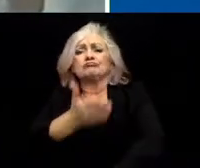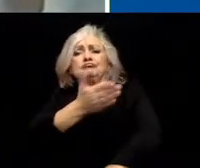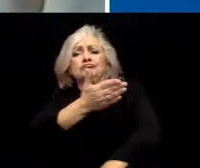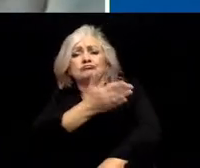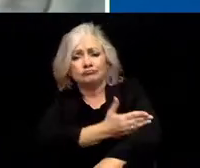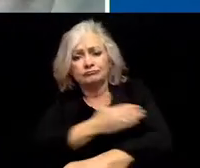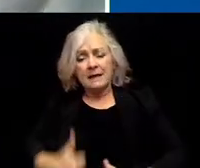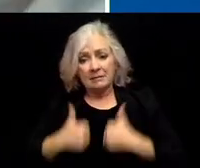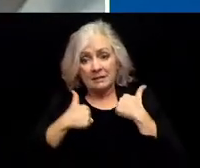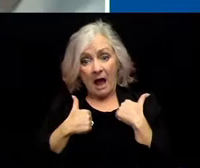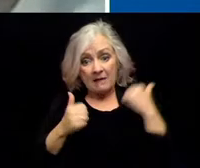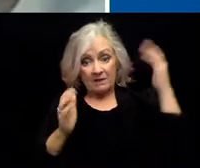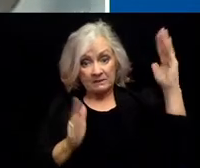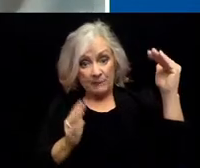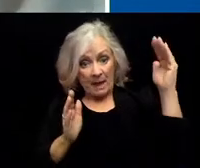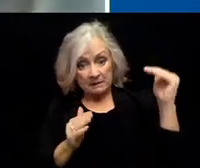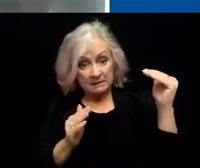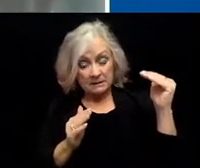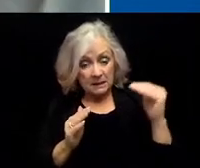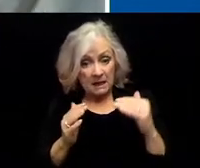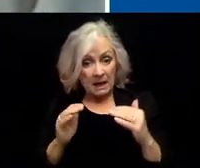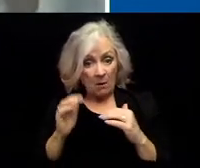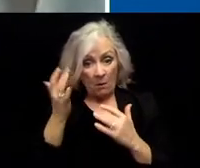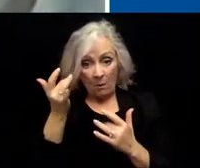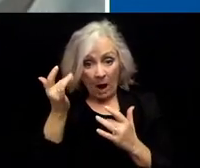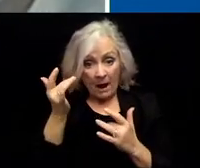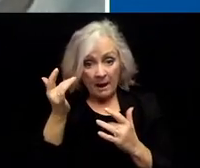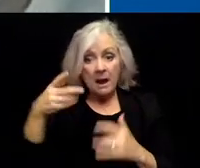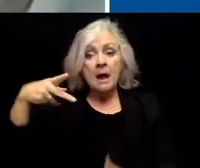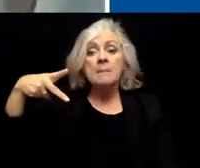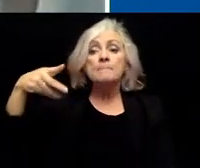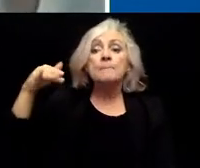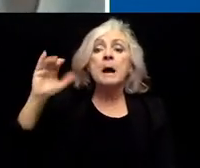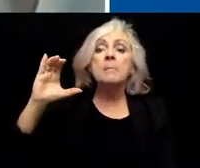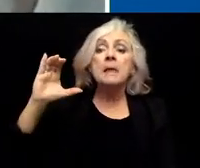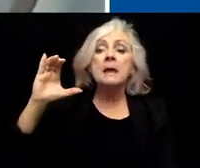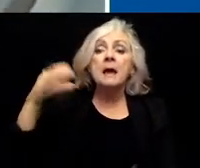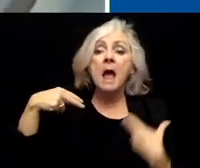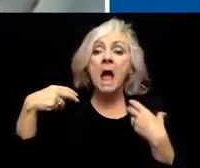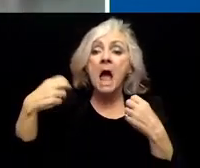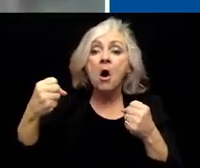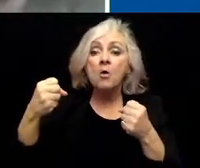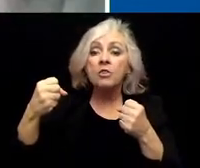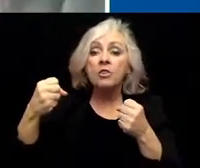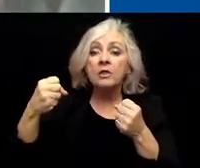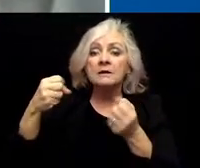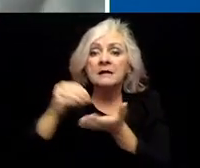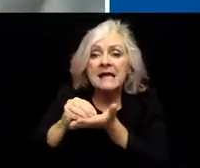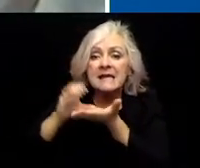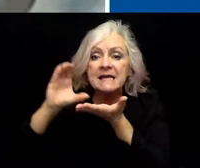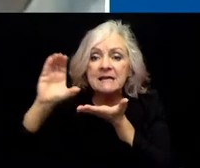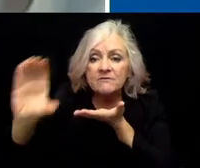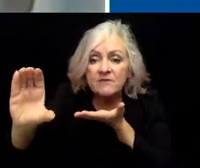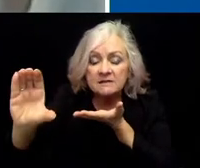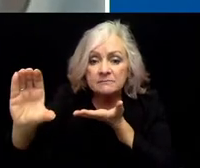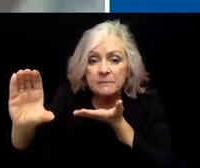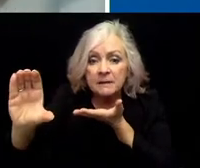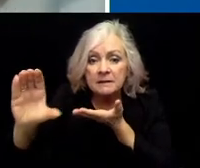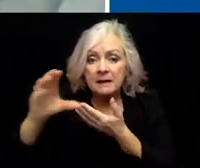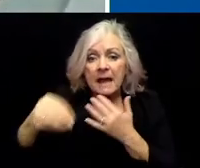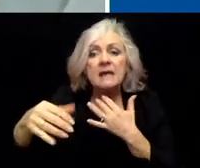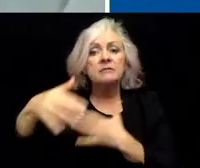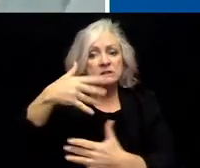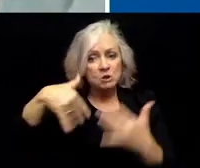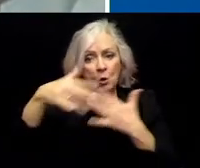our countries has been due to public health investments that also target the social determinants of